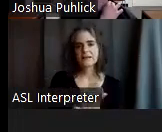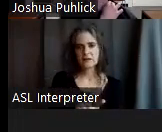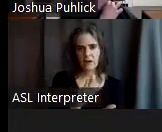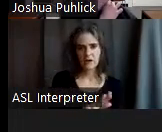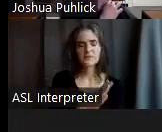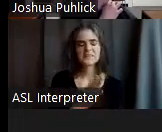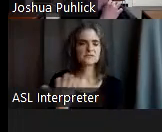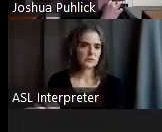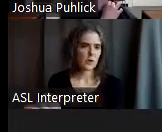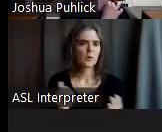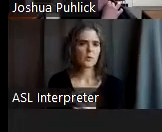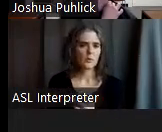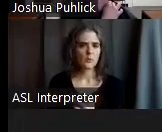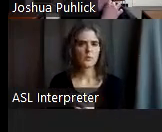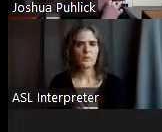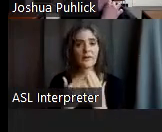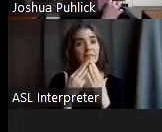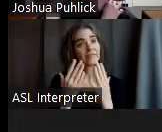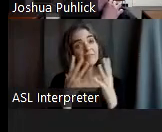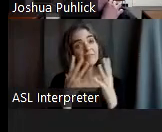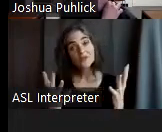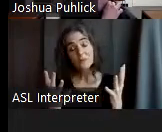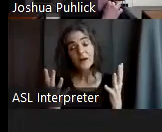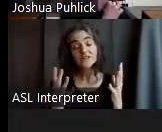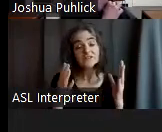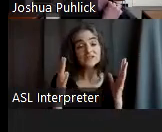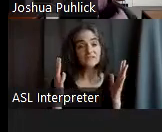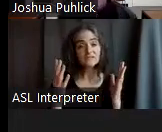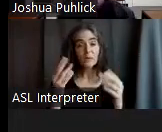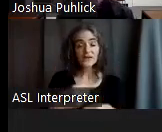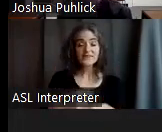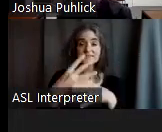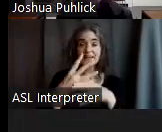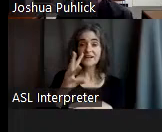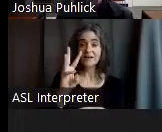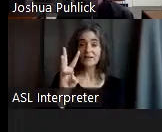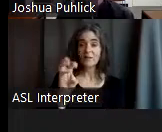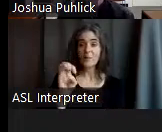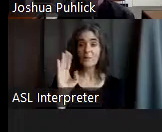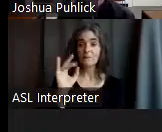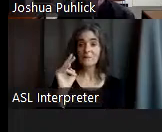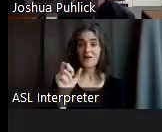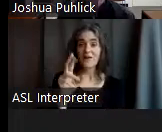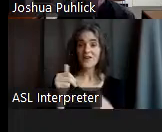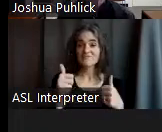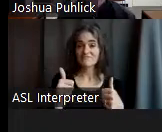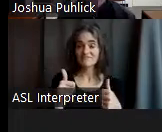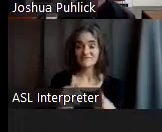So thanks a lot again for attending the webinar here.